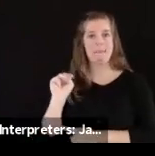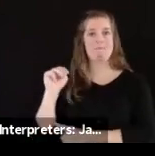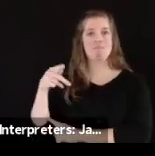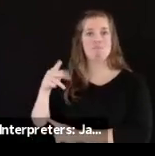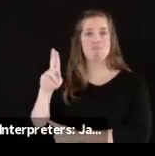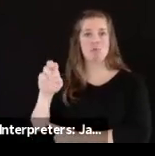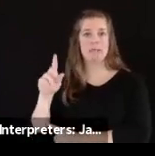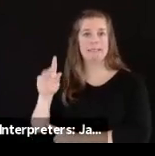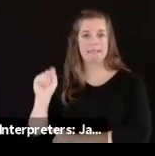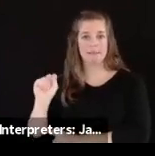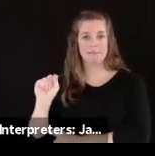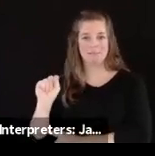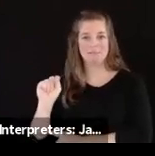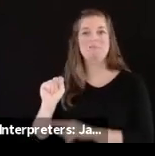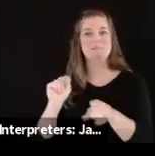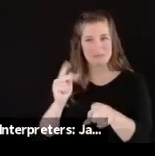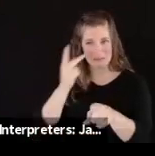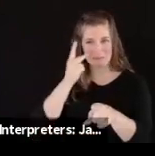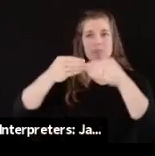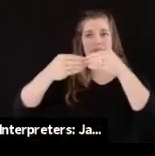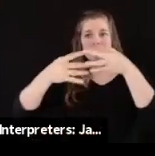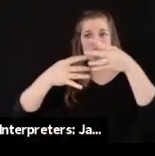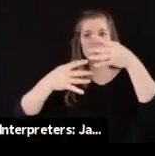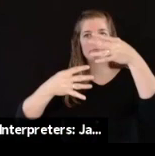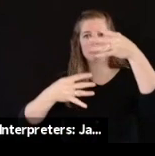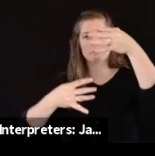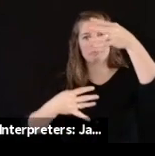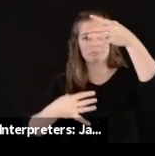I see a lot of I am presence. Thank you, I am